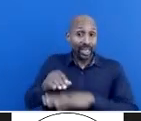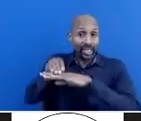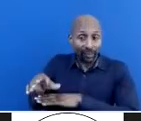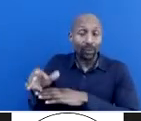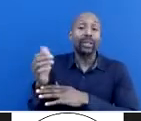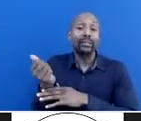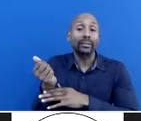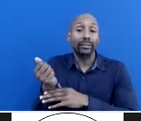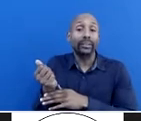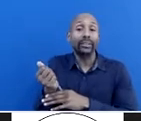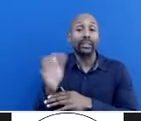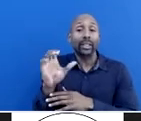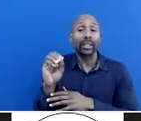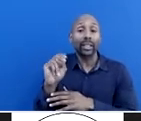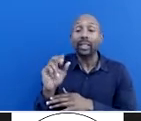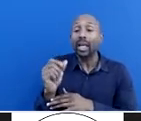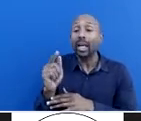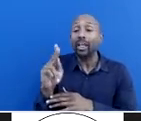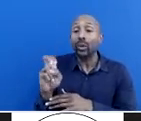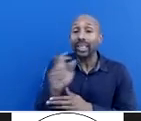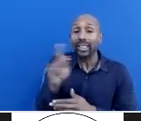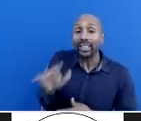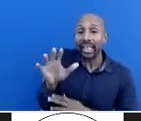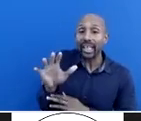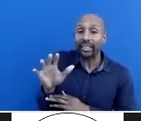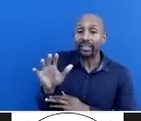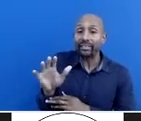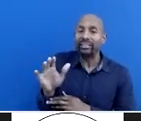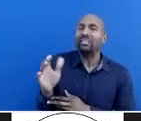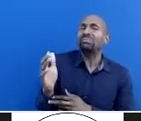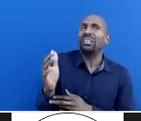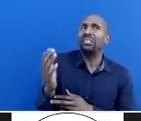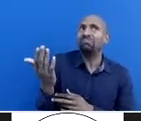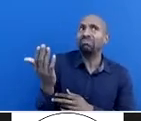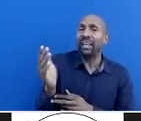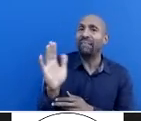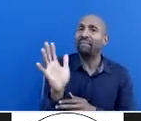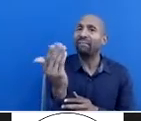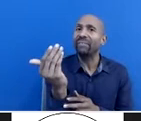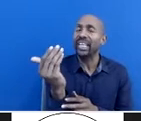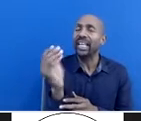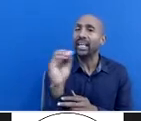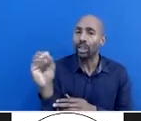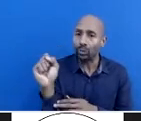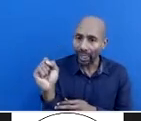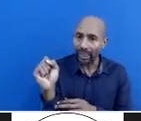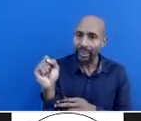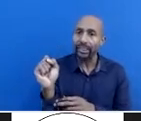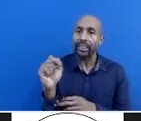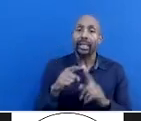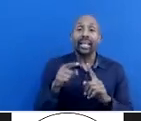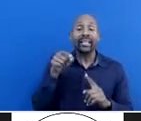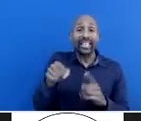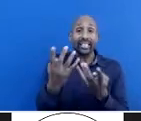traditional Congo religion and Christianity as it came to be celebrated. For